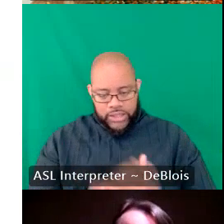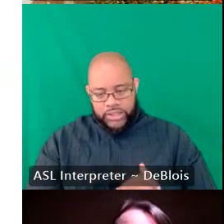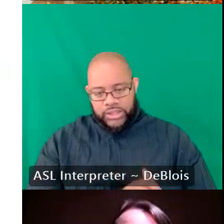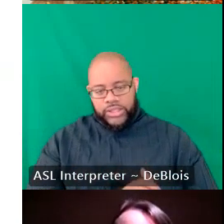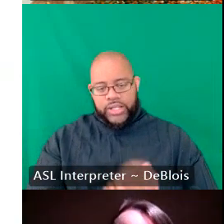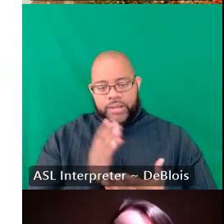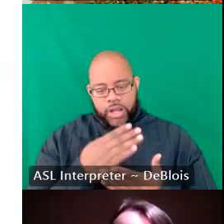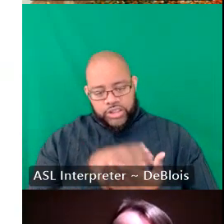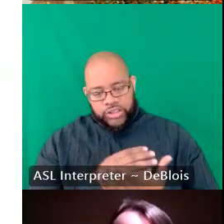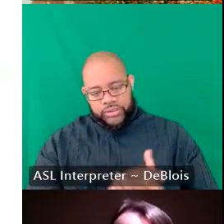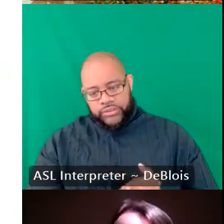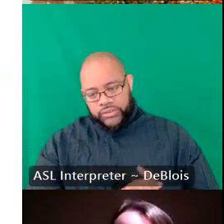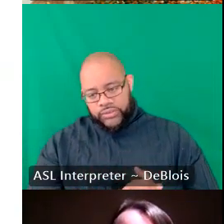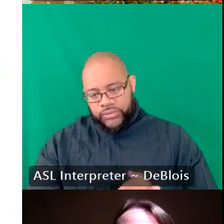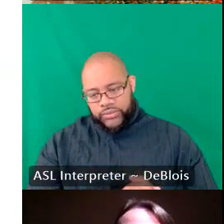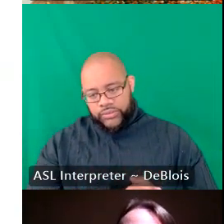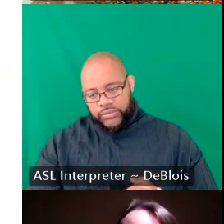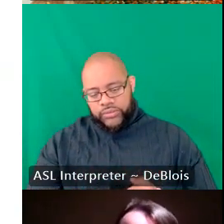budget.